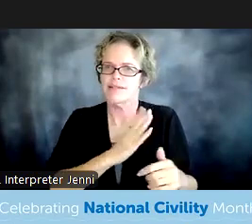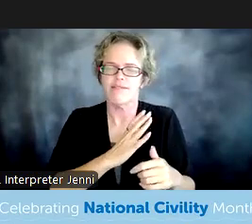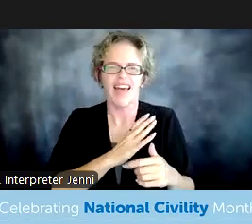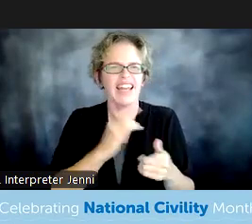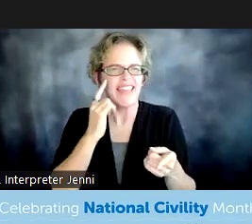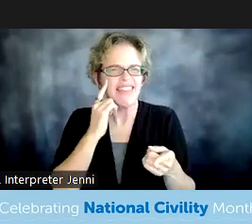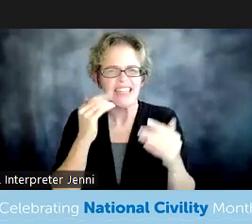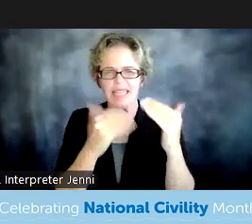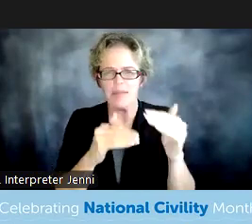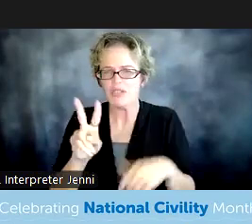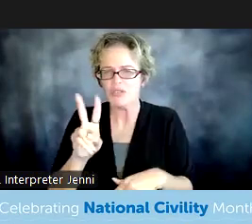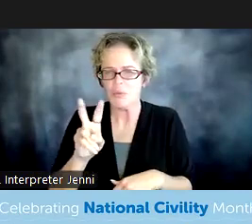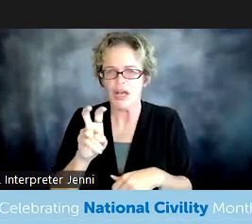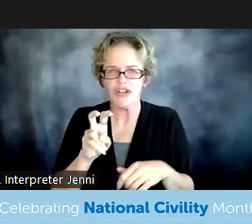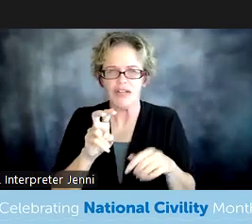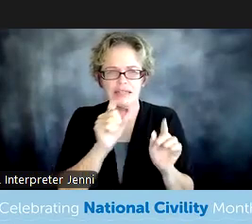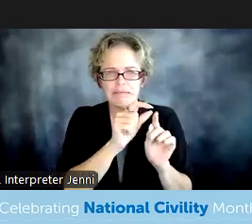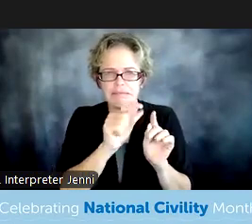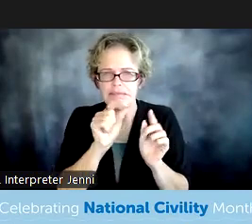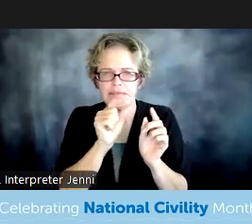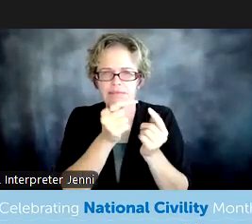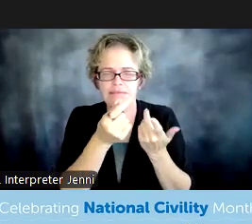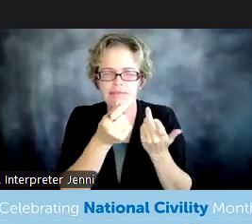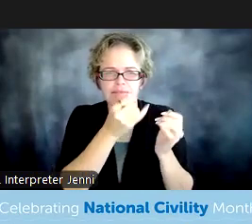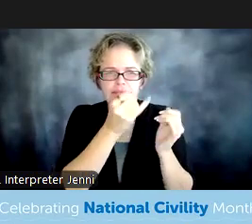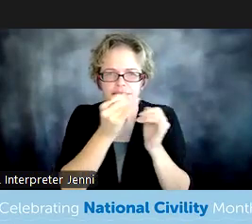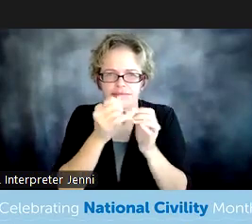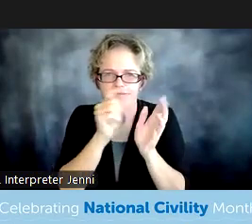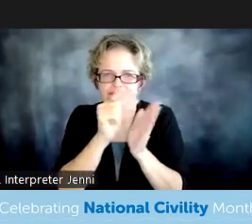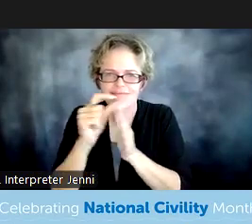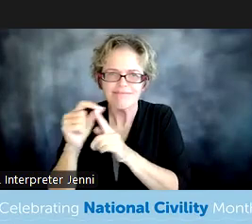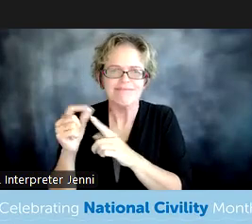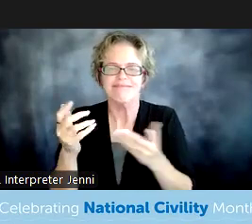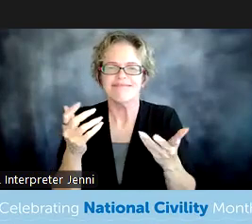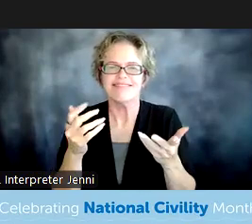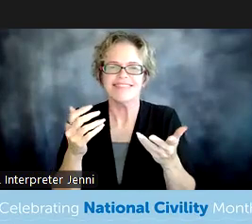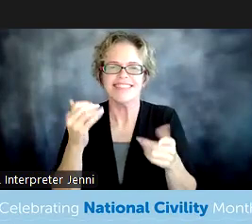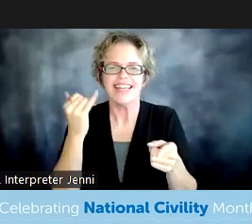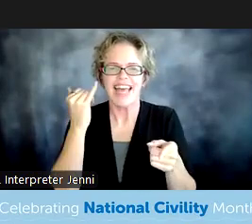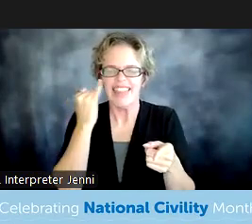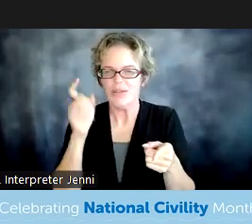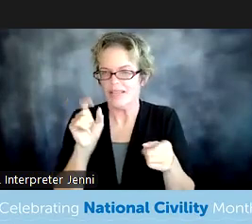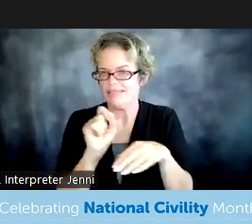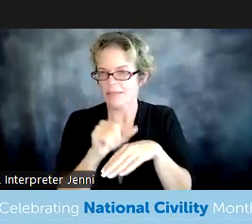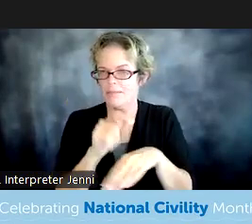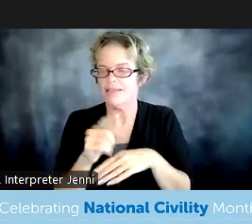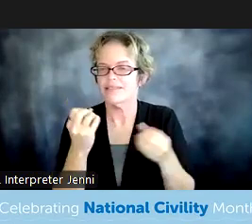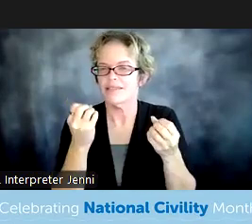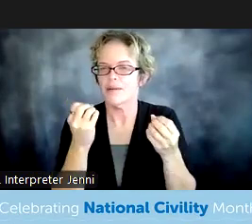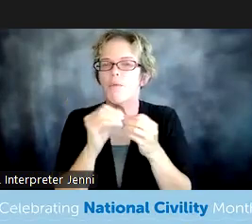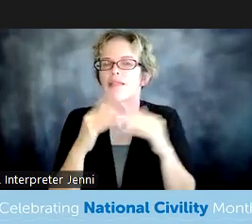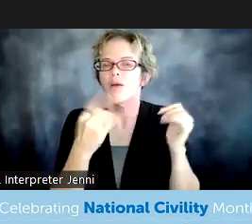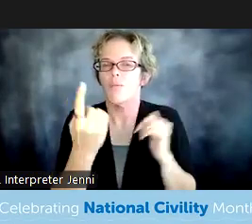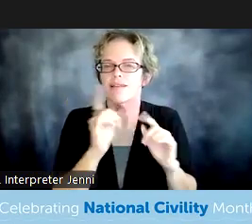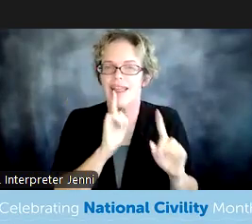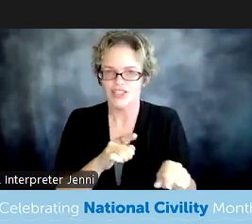200 characters. So again, if you have more than 200 character feedback, you'll be able to submit multiple answers to the questions.